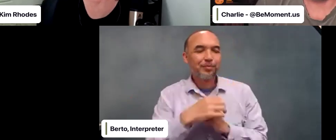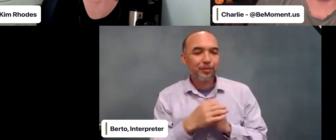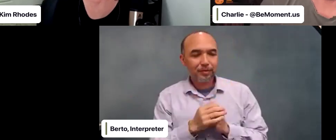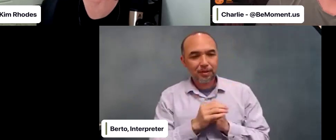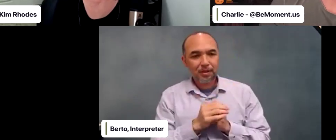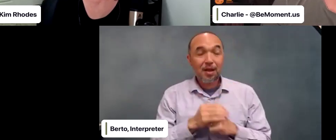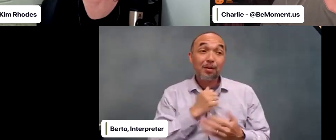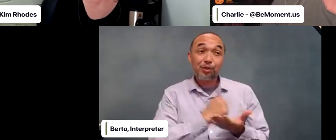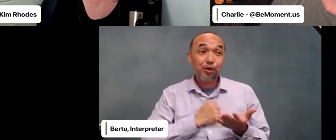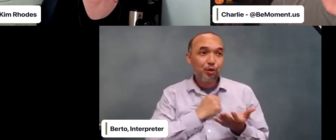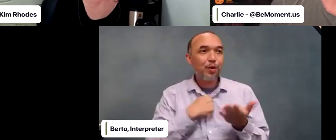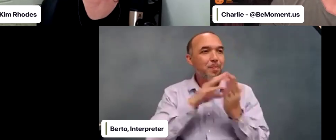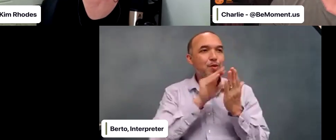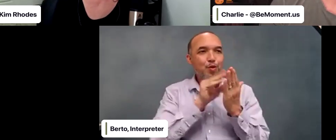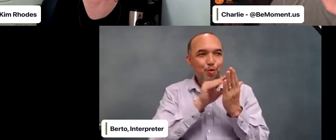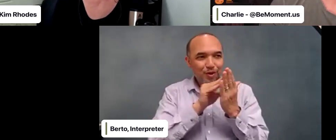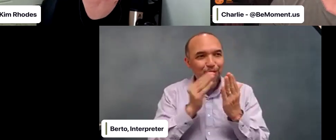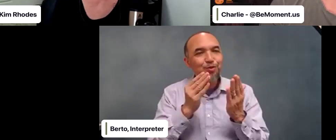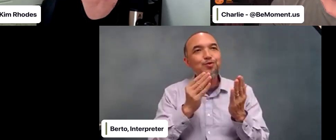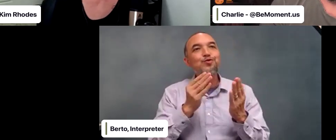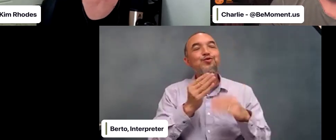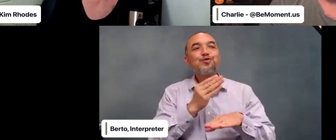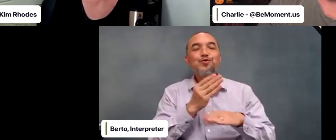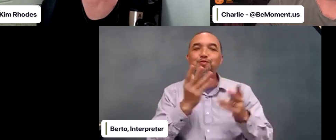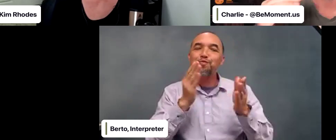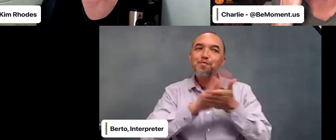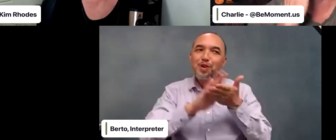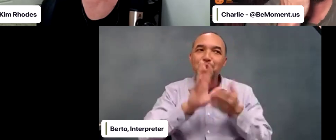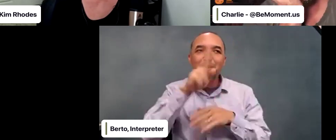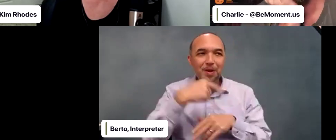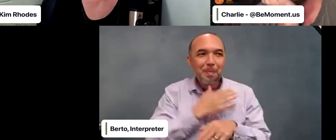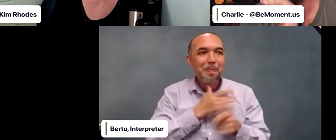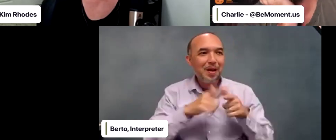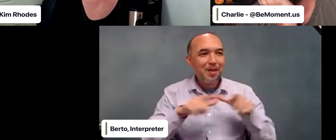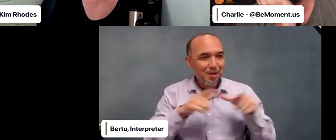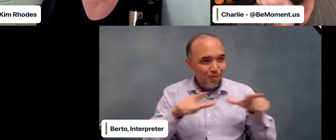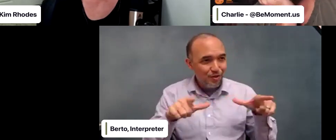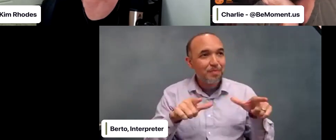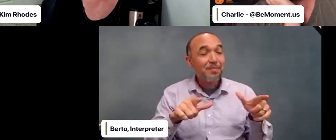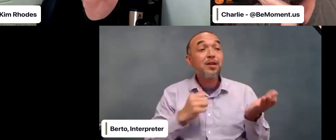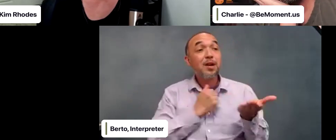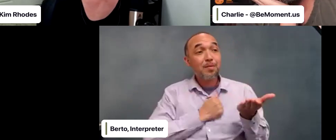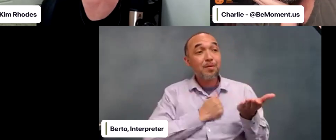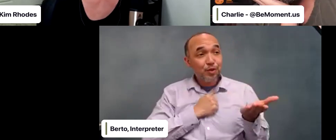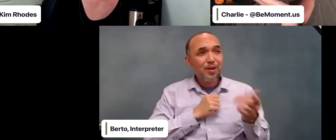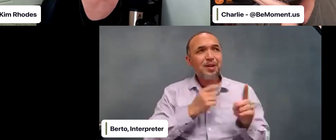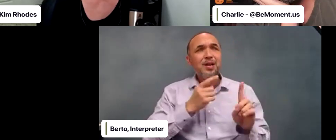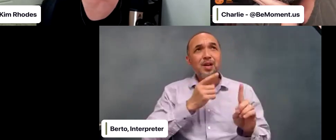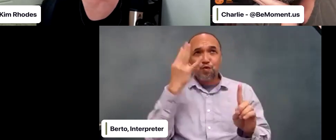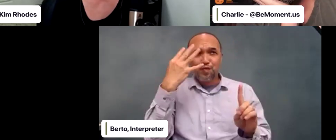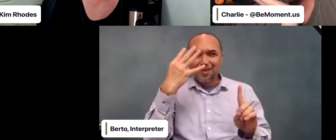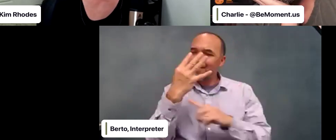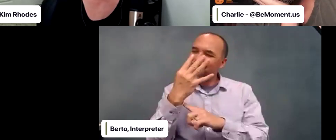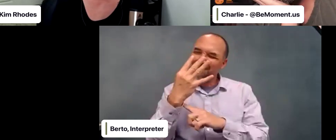I'm sorry. I'm going to do better with my language. Let's stop and accept the fact that that was an ableist term, and that's not okay. It